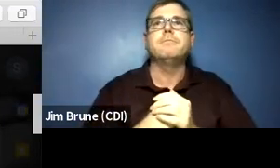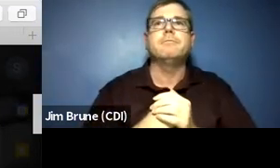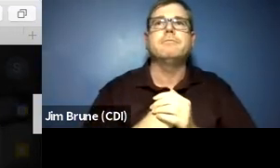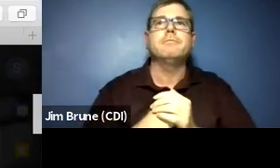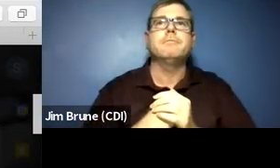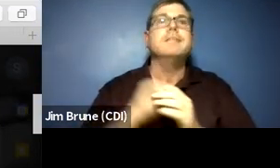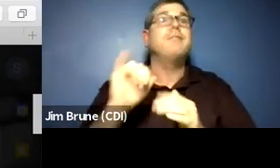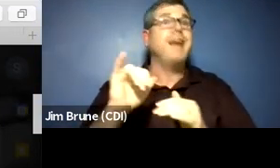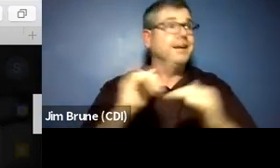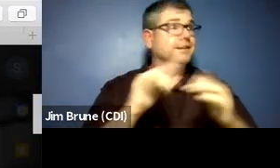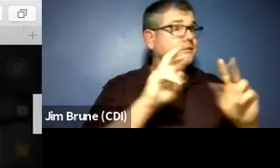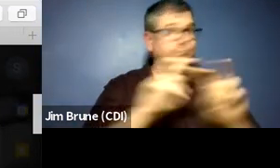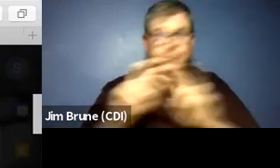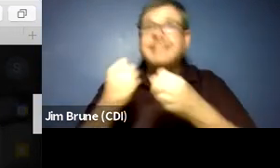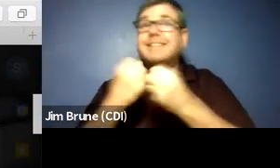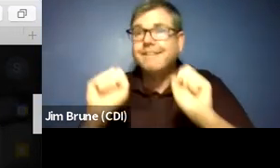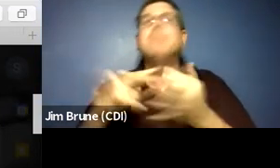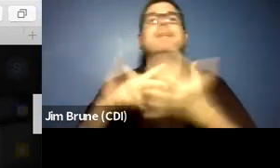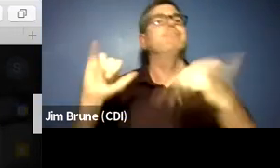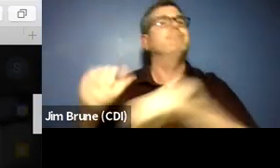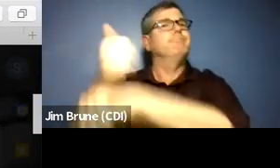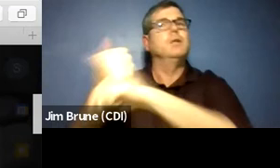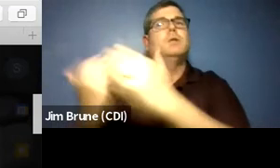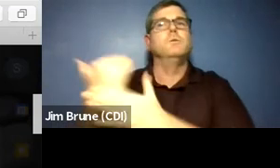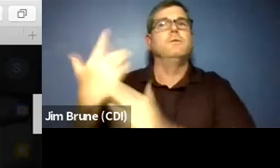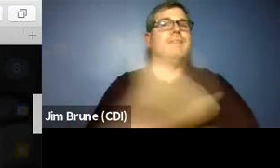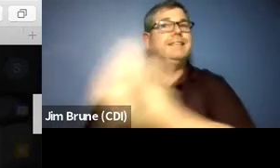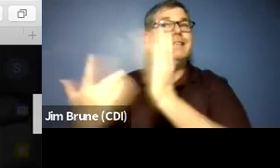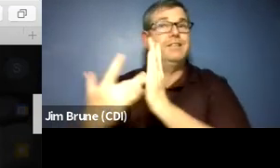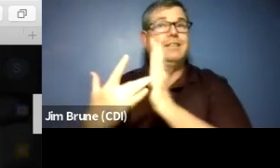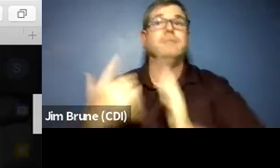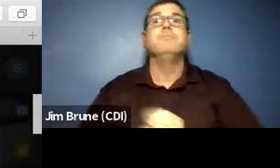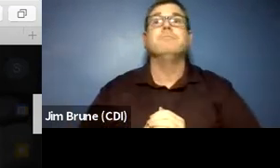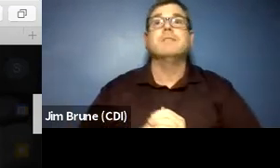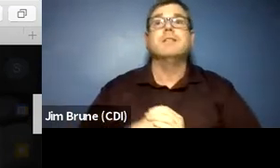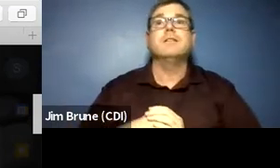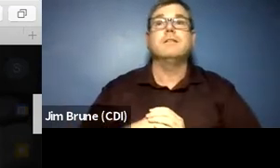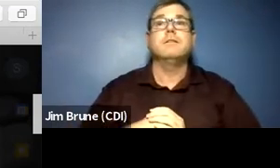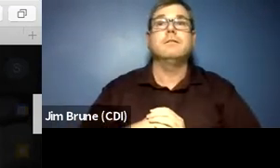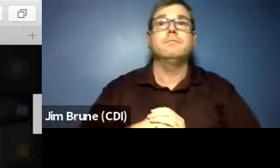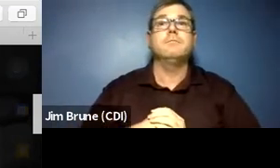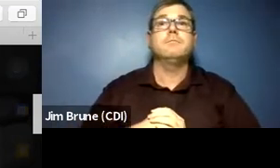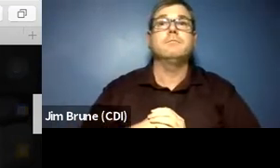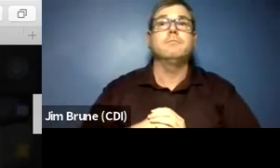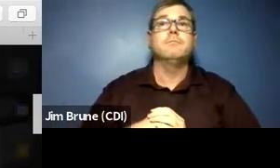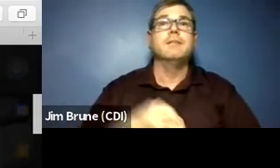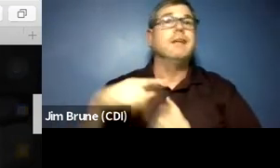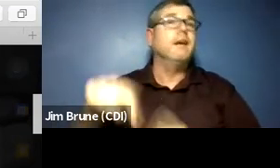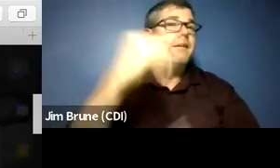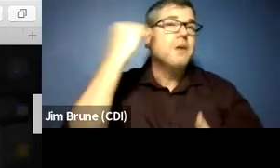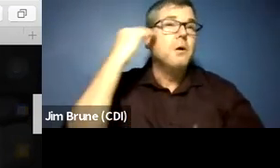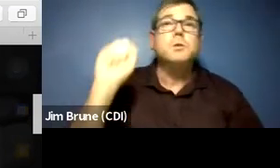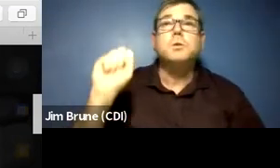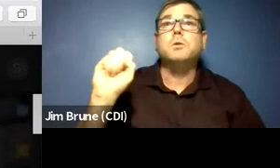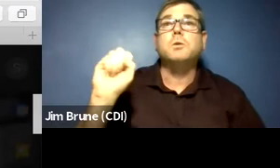was something you all know very well, which is social media. And social media enabled these companies to